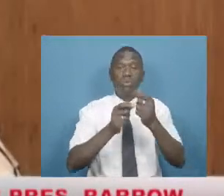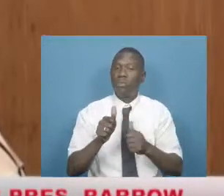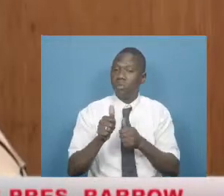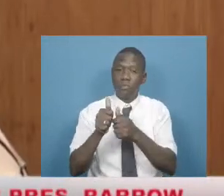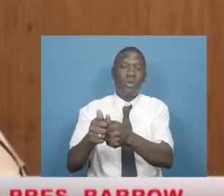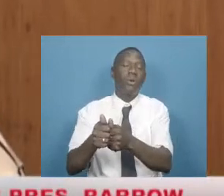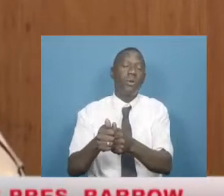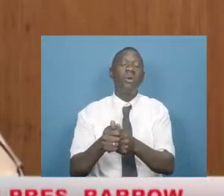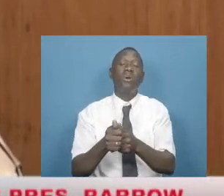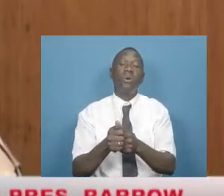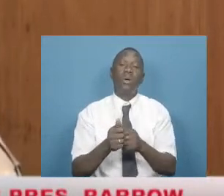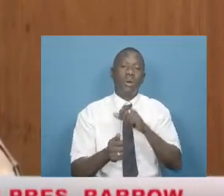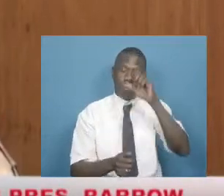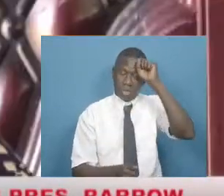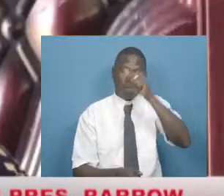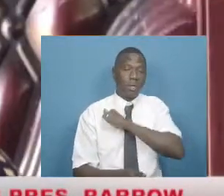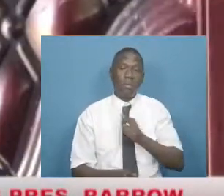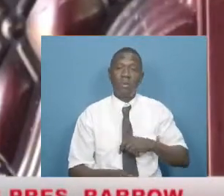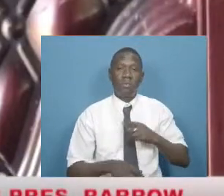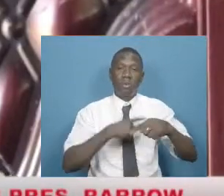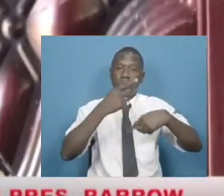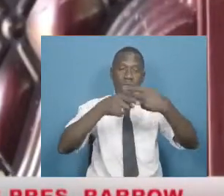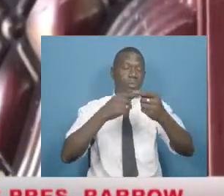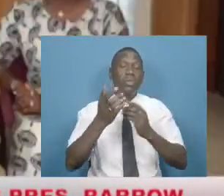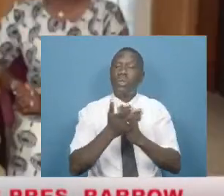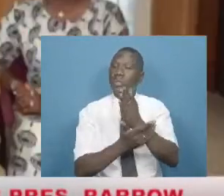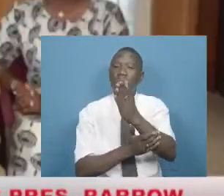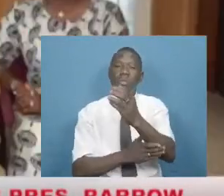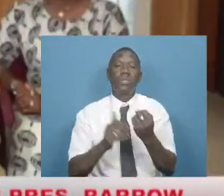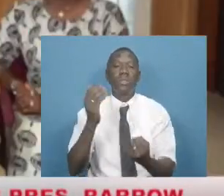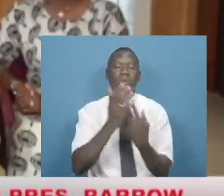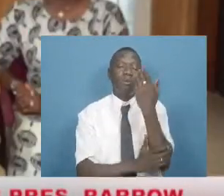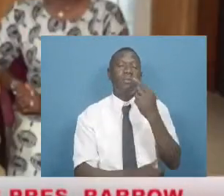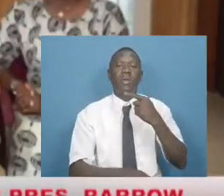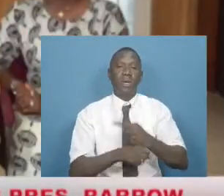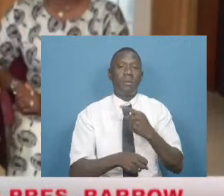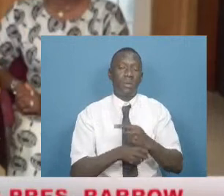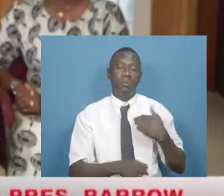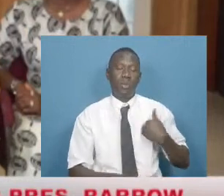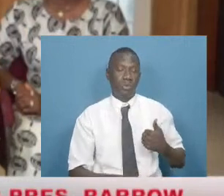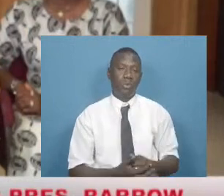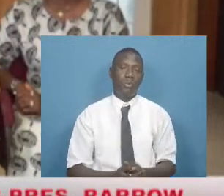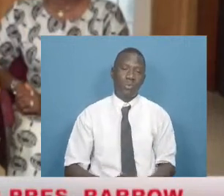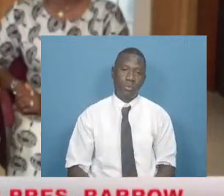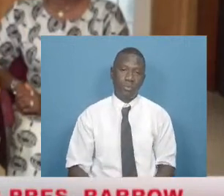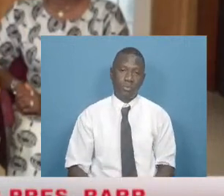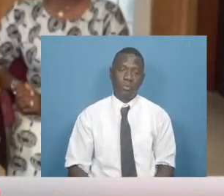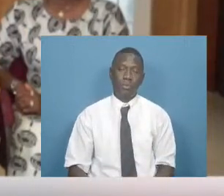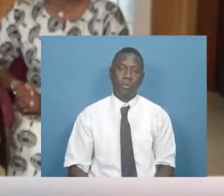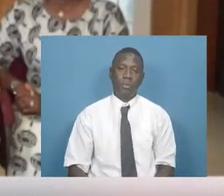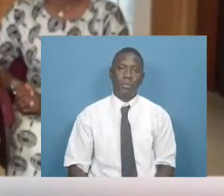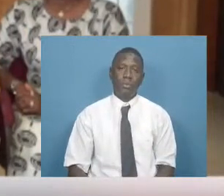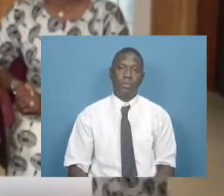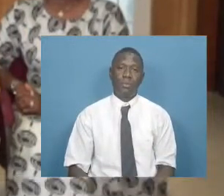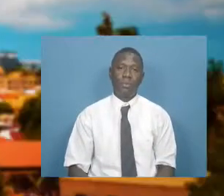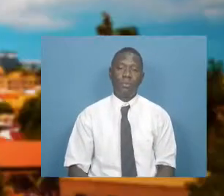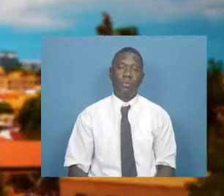for continuous development and progress of the Gambian people. Reporting for QTV News, I am Yahya